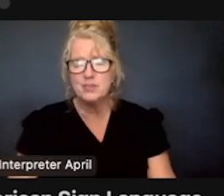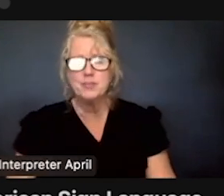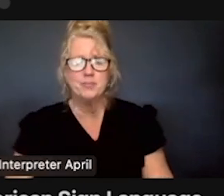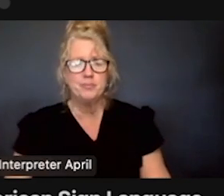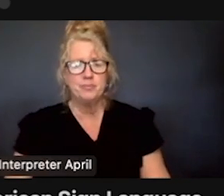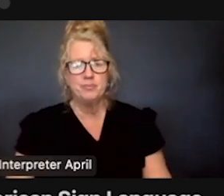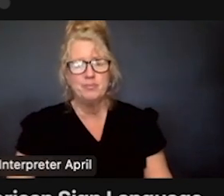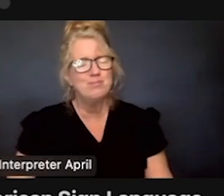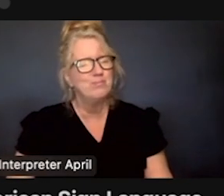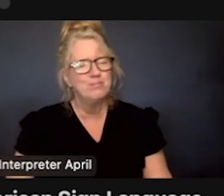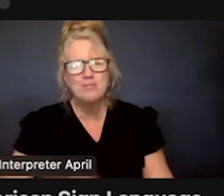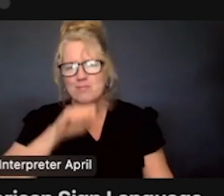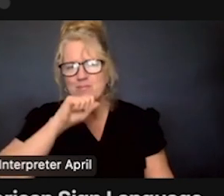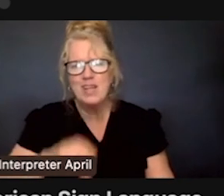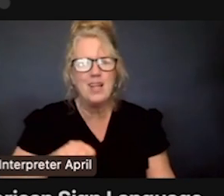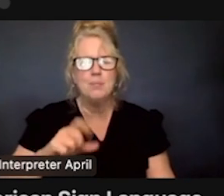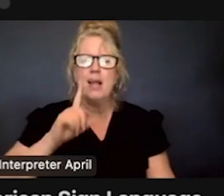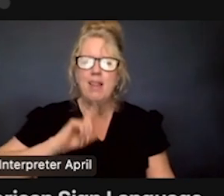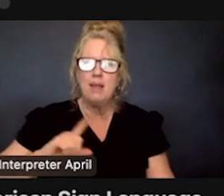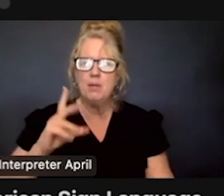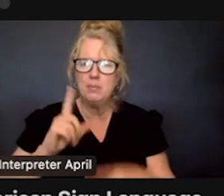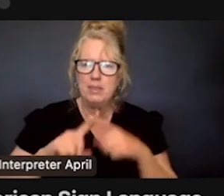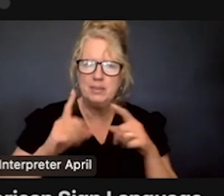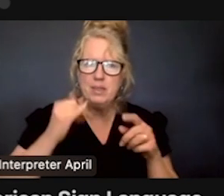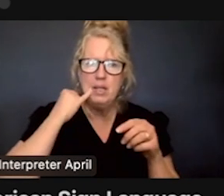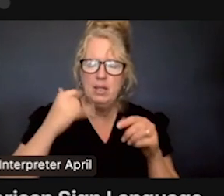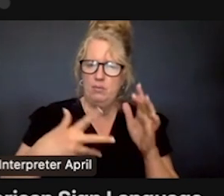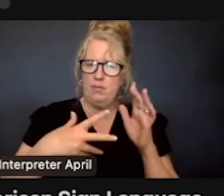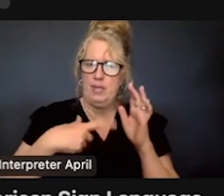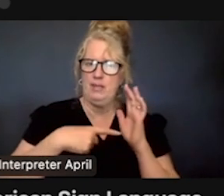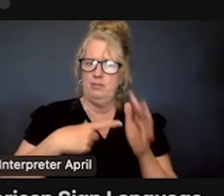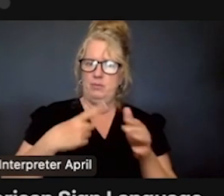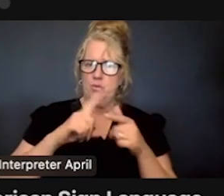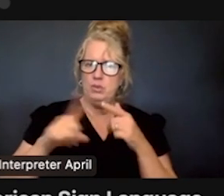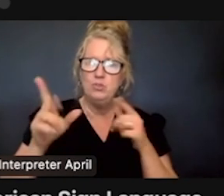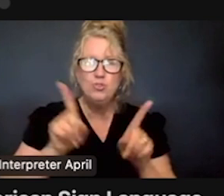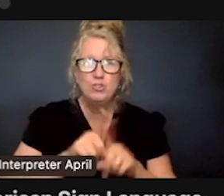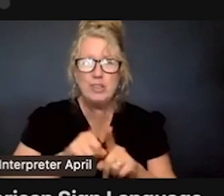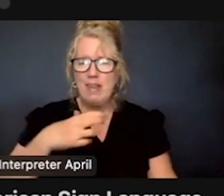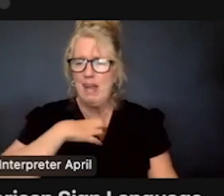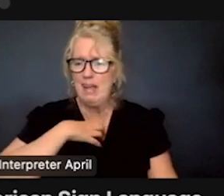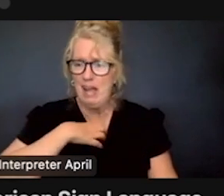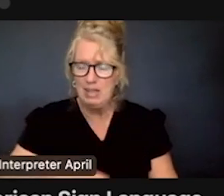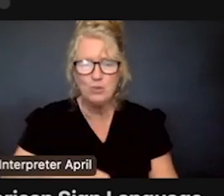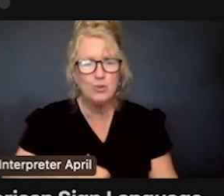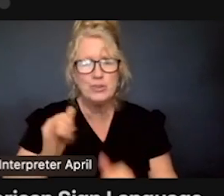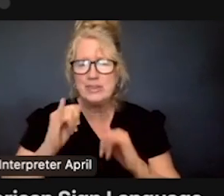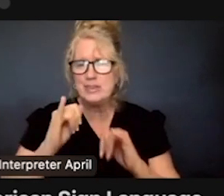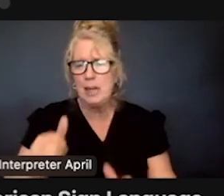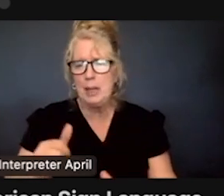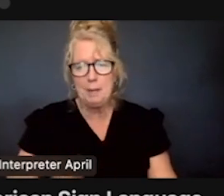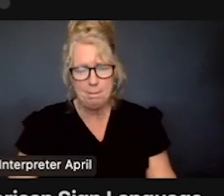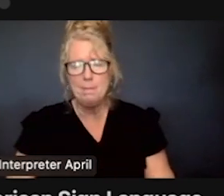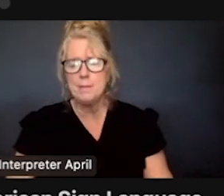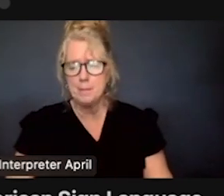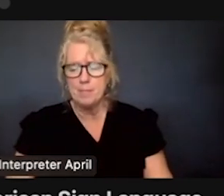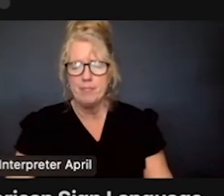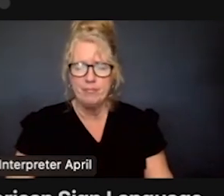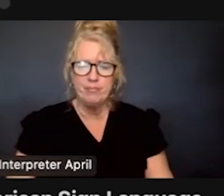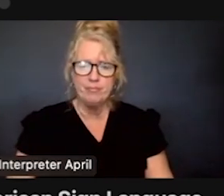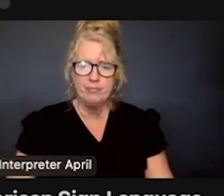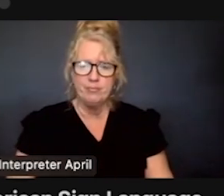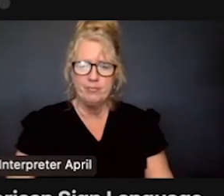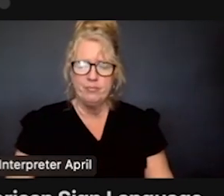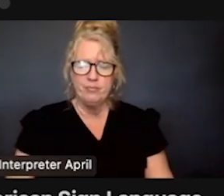I love that. Loneliness, a biological signal, just like hunger. Wow. So we also